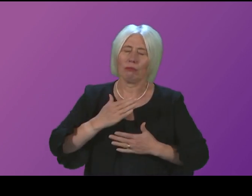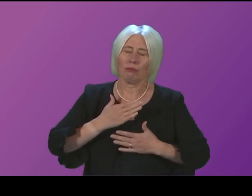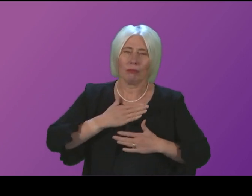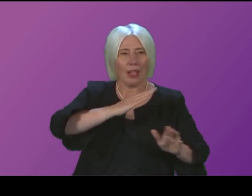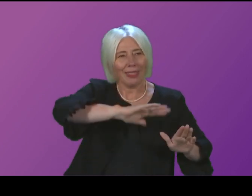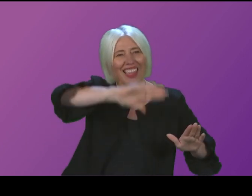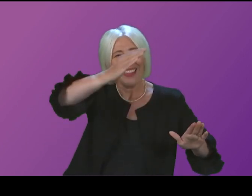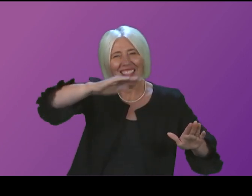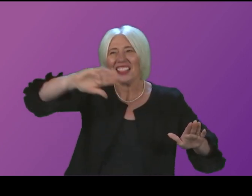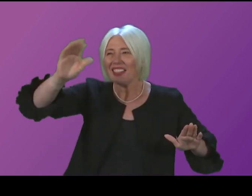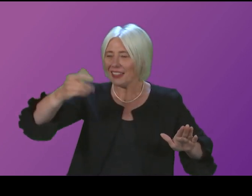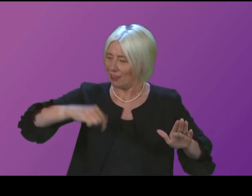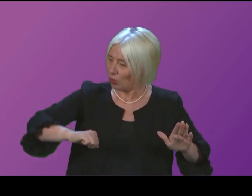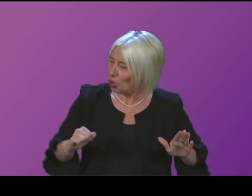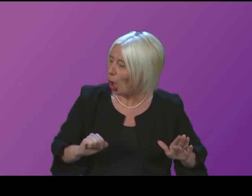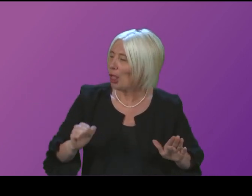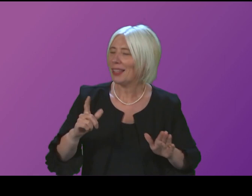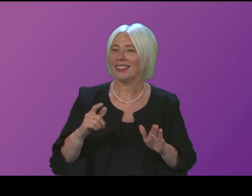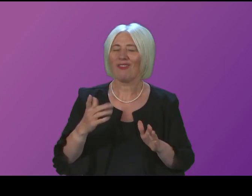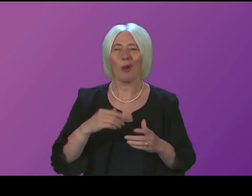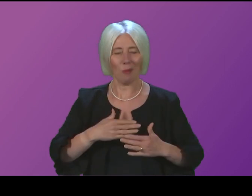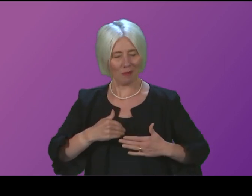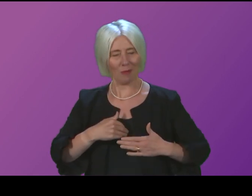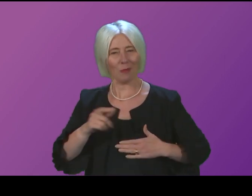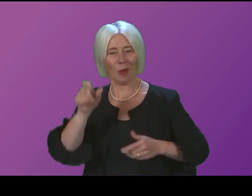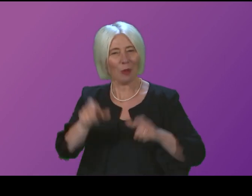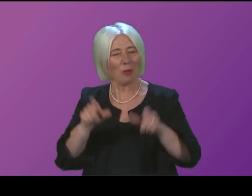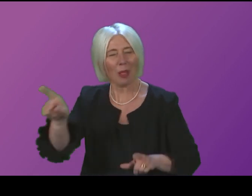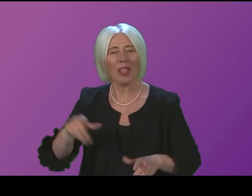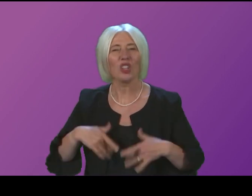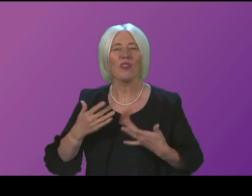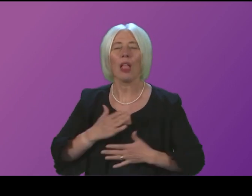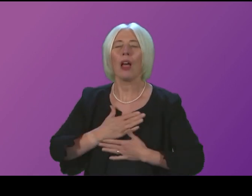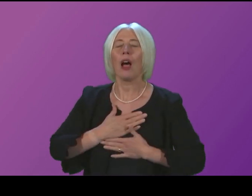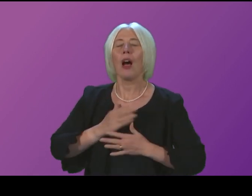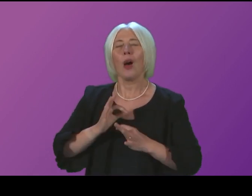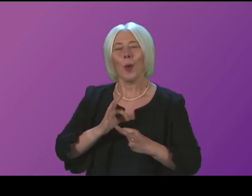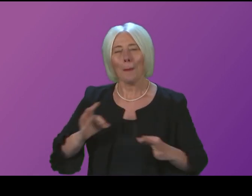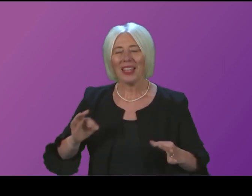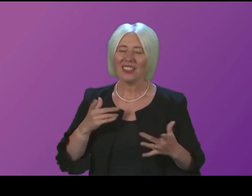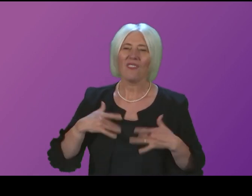land and in the hearts of its people a haven and a home.